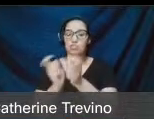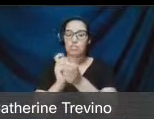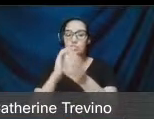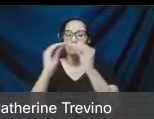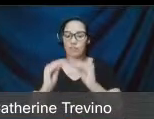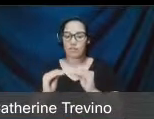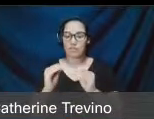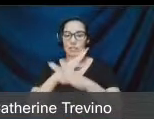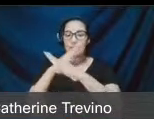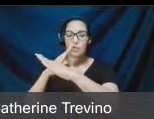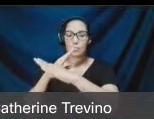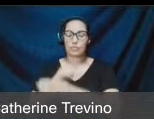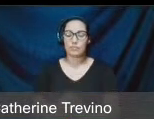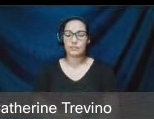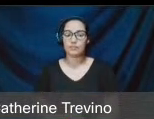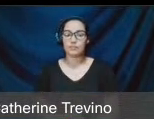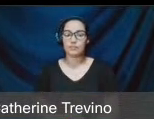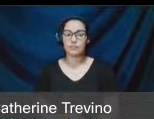slide.